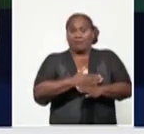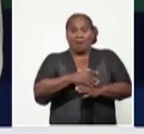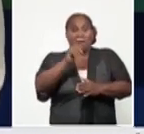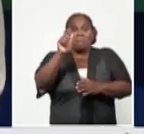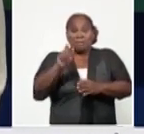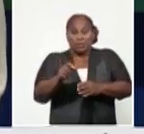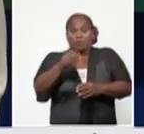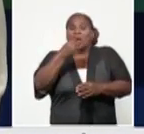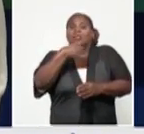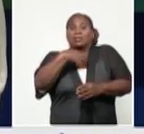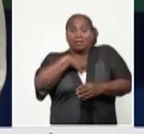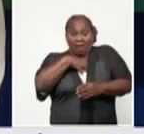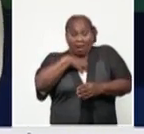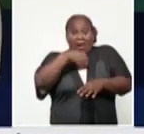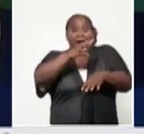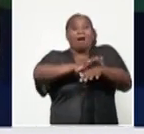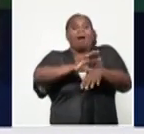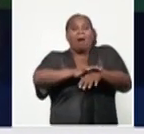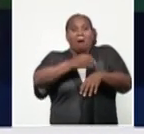virus.